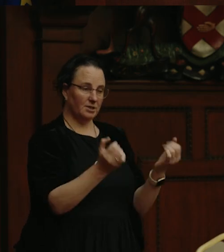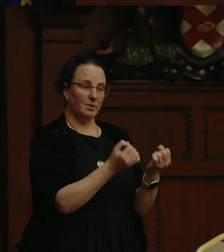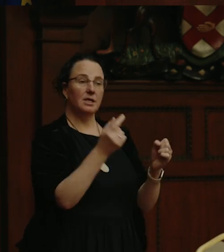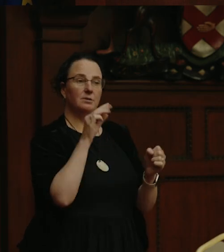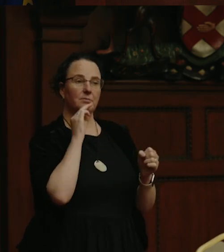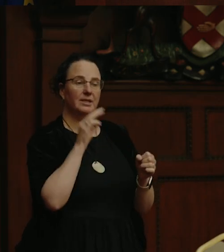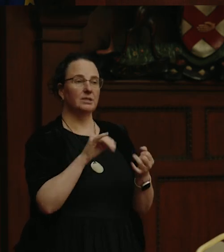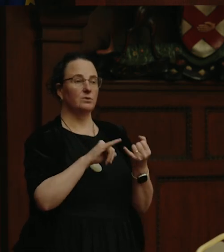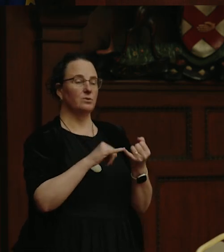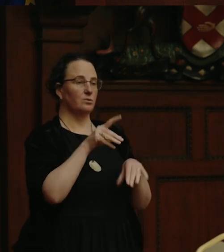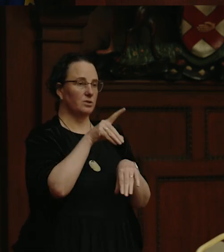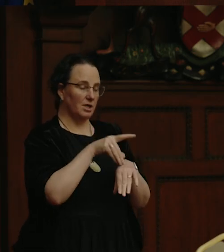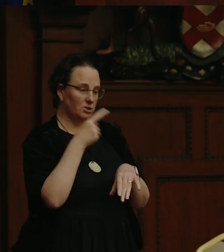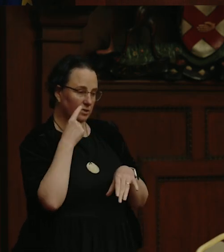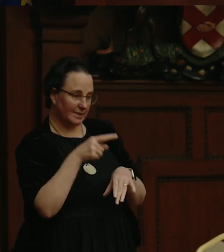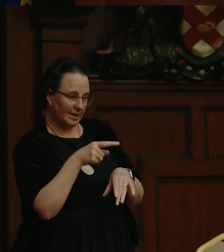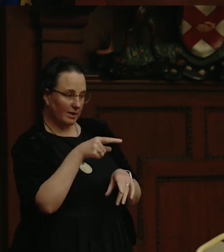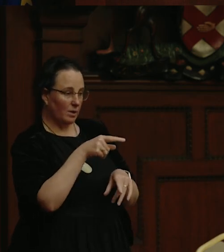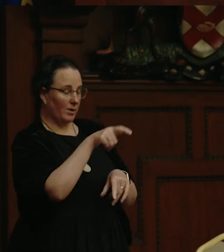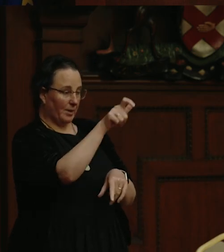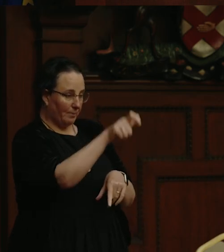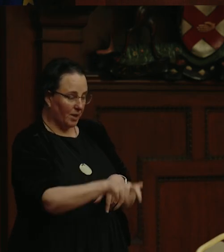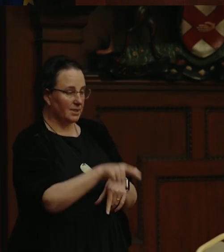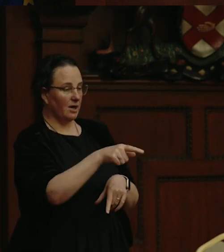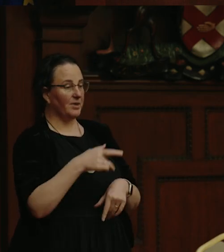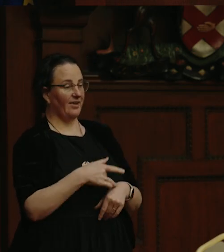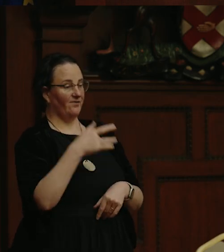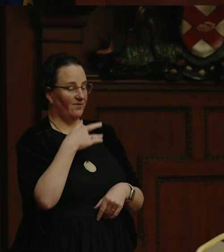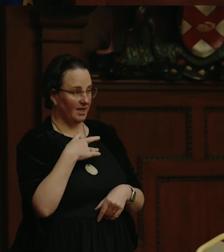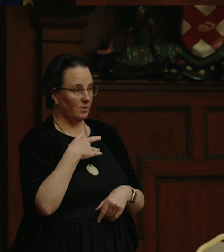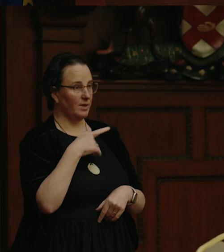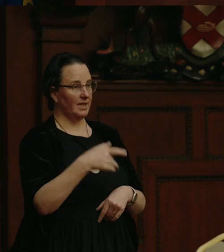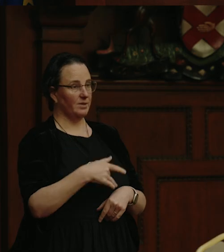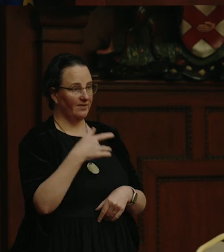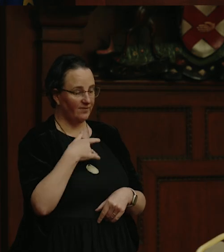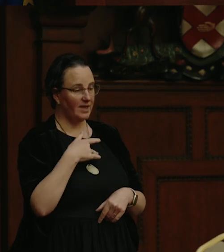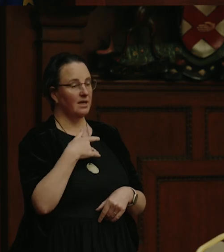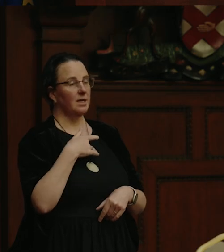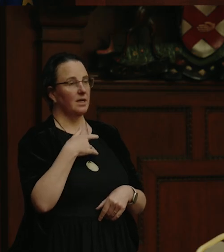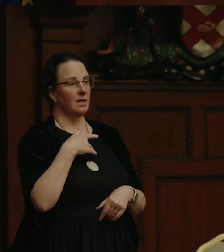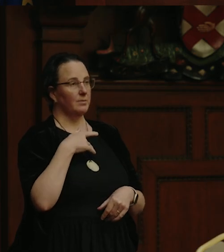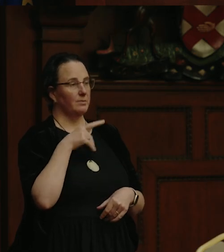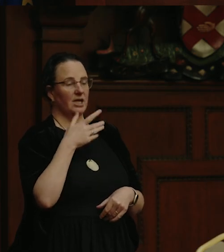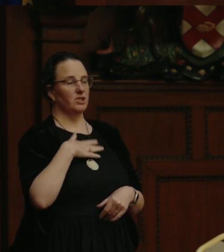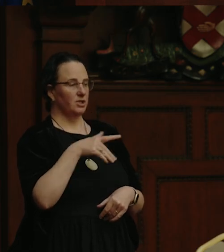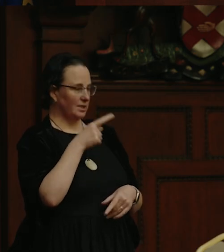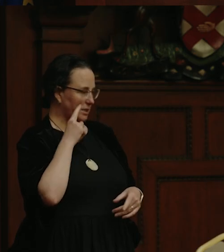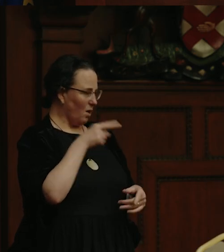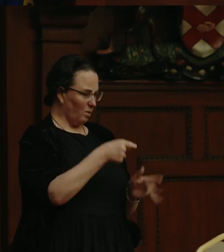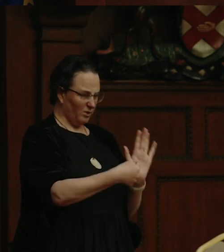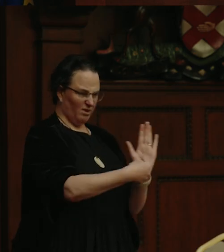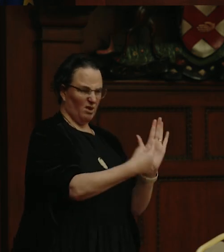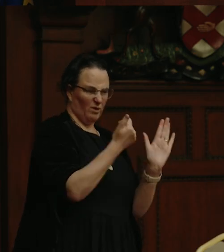cognizant and adjust treatment in accordance with patient-reported perceptions and not just clinical